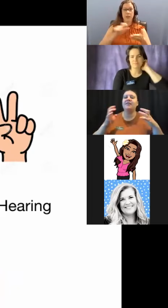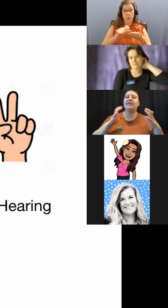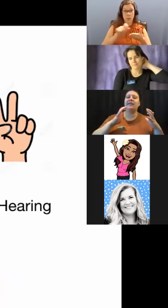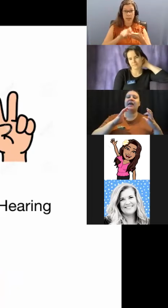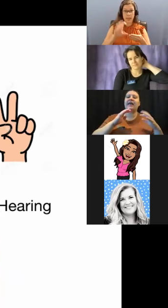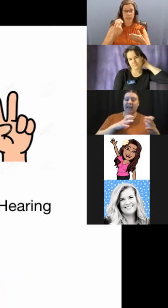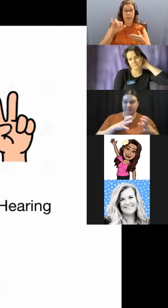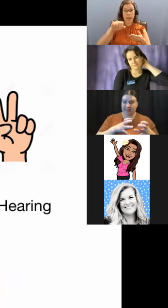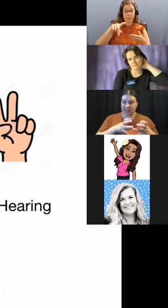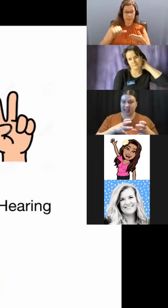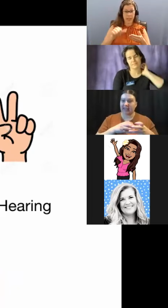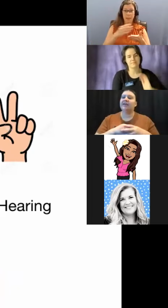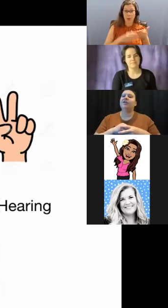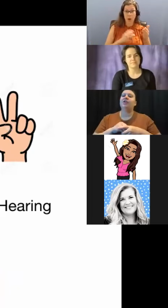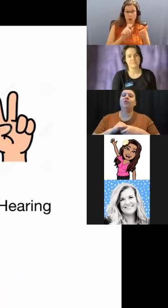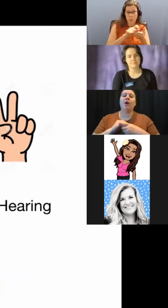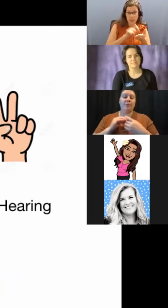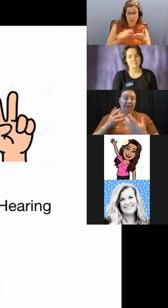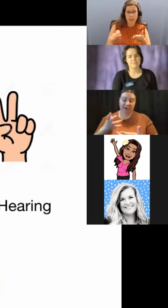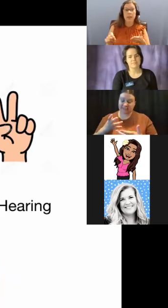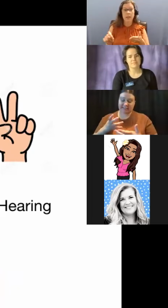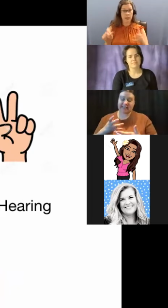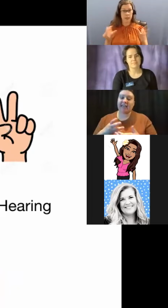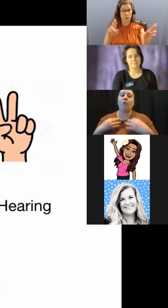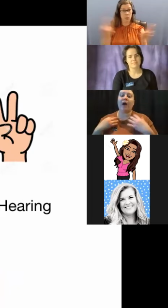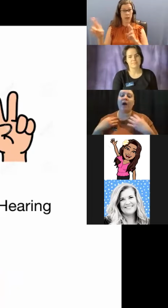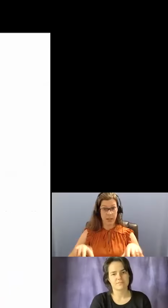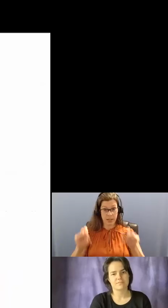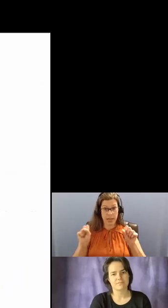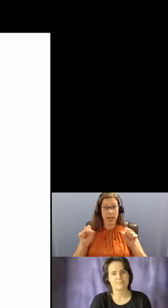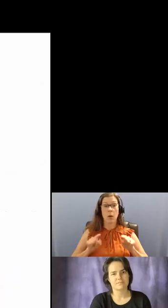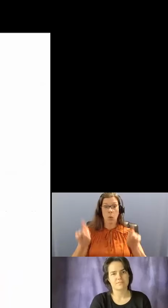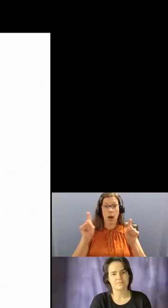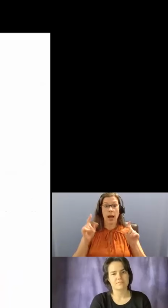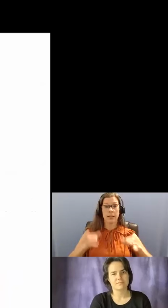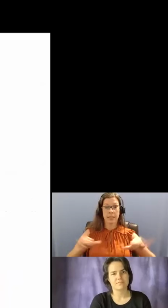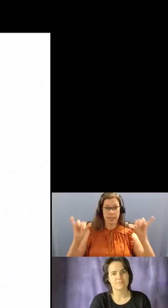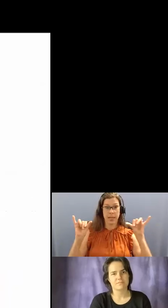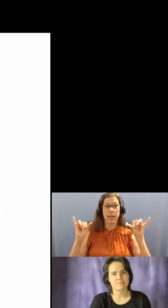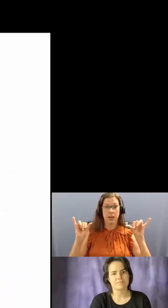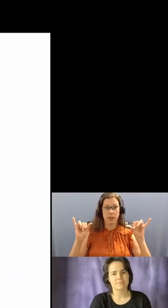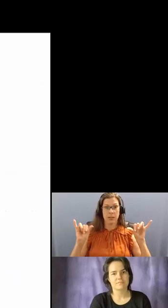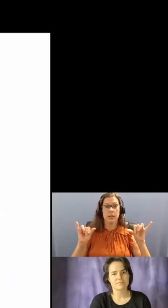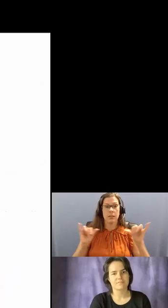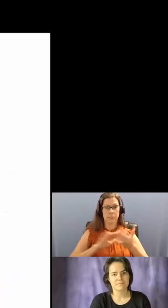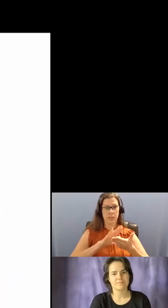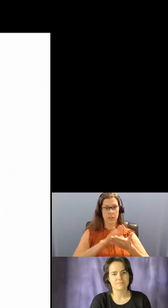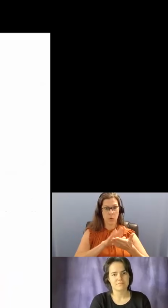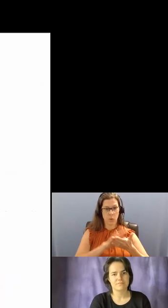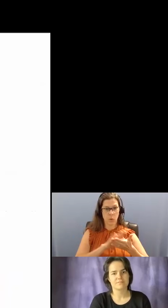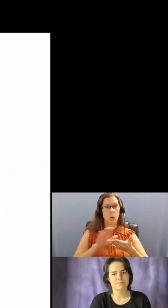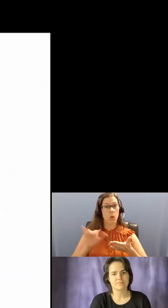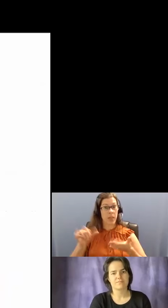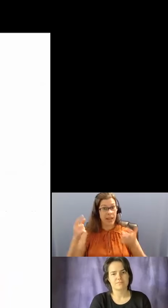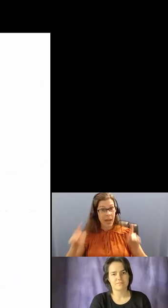of the EIPA, you are prepared to take while still in school. So that happens in your